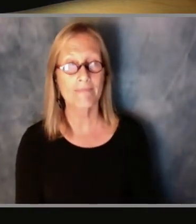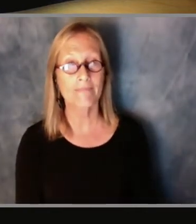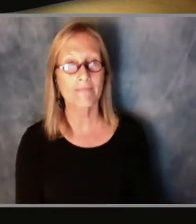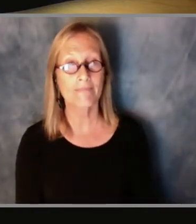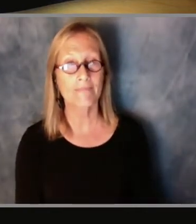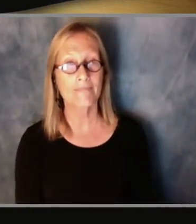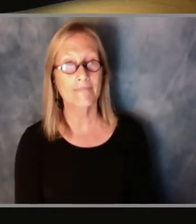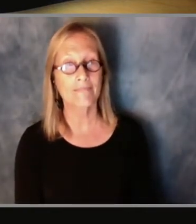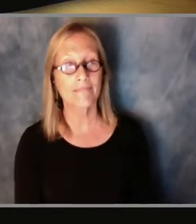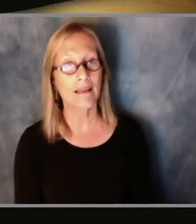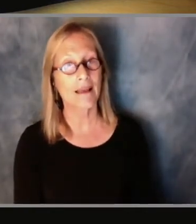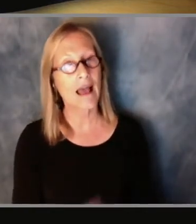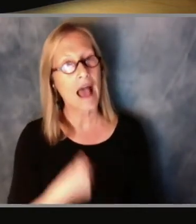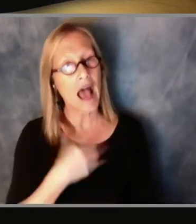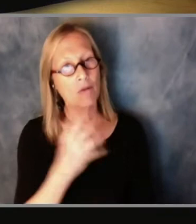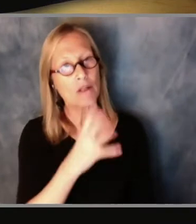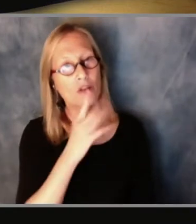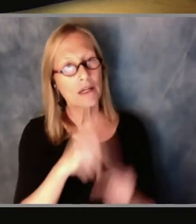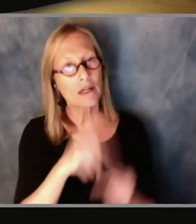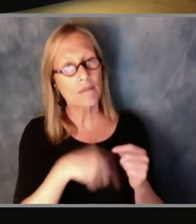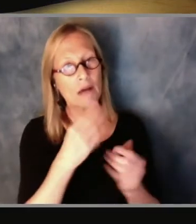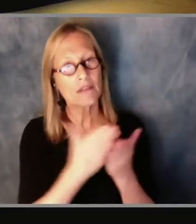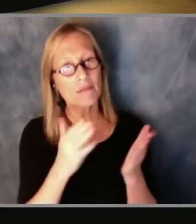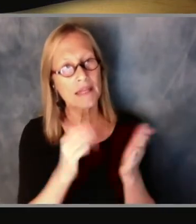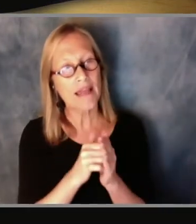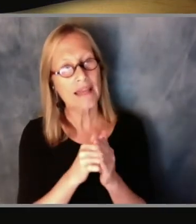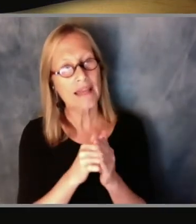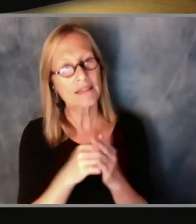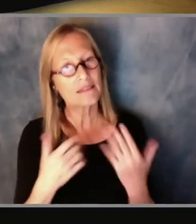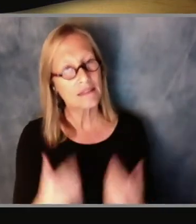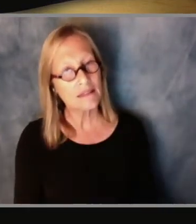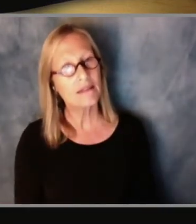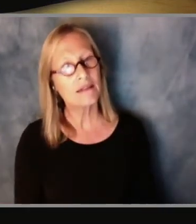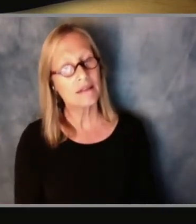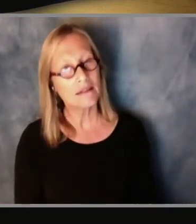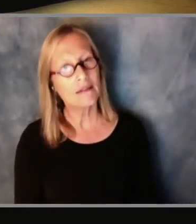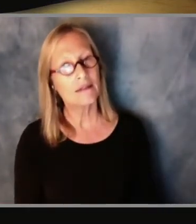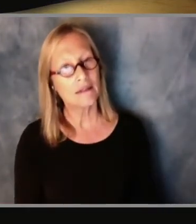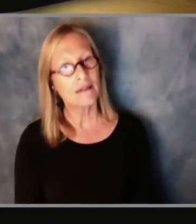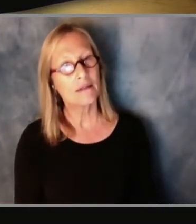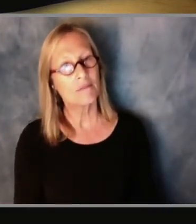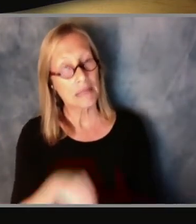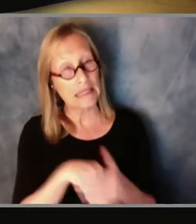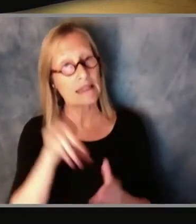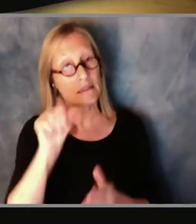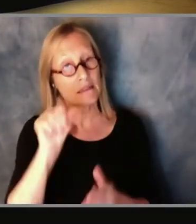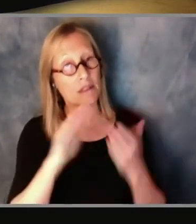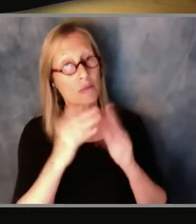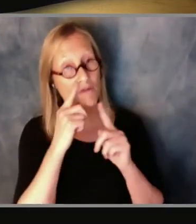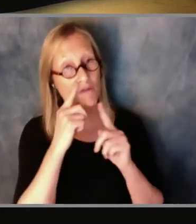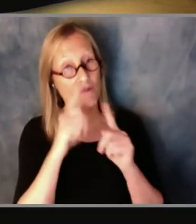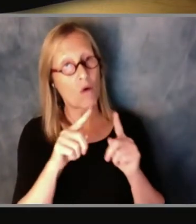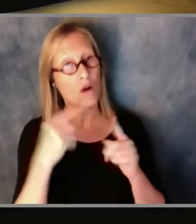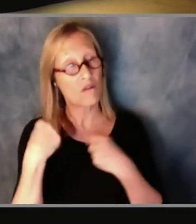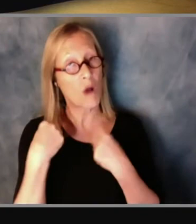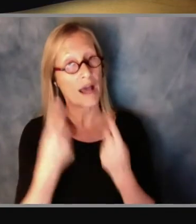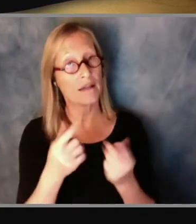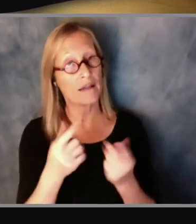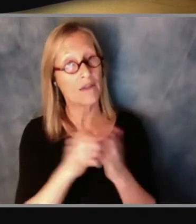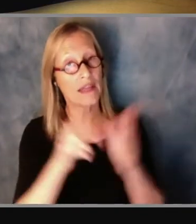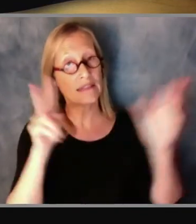I want to talk about something that's been in the disability community for a while now. It's the issue of